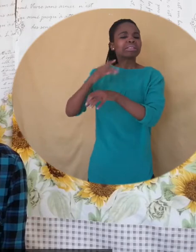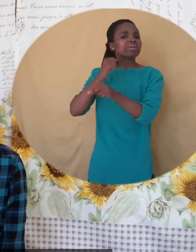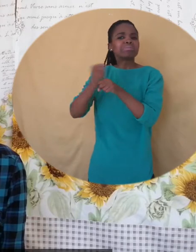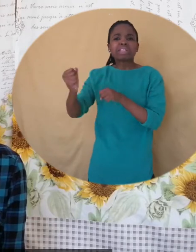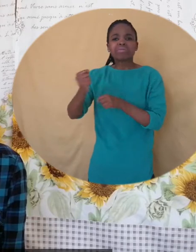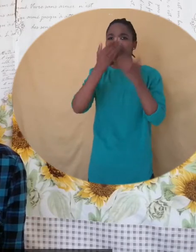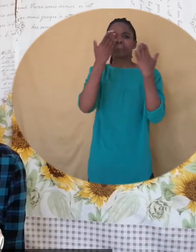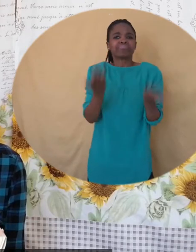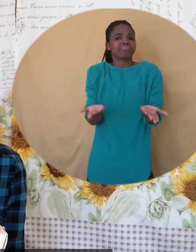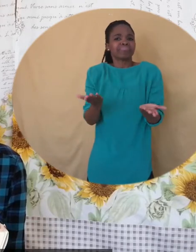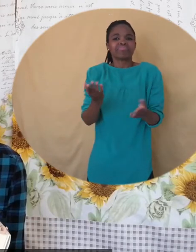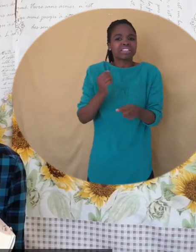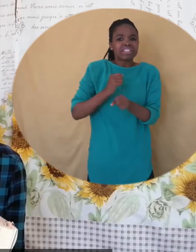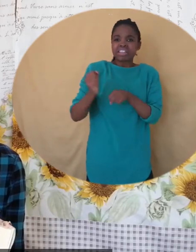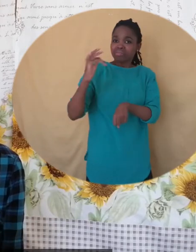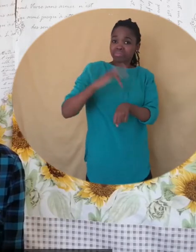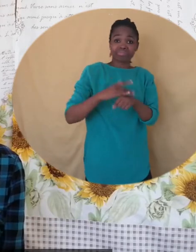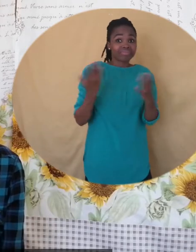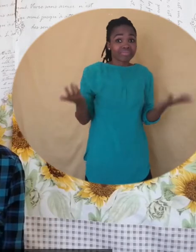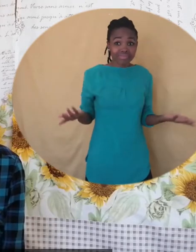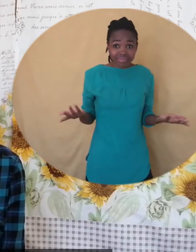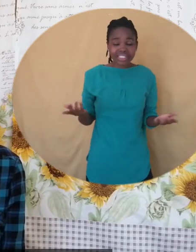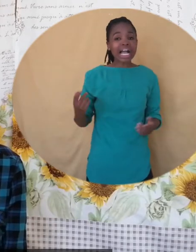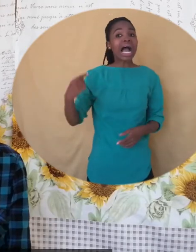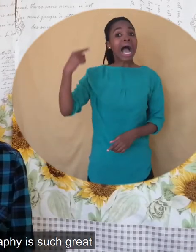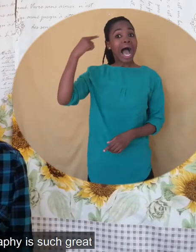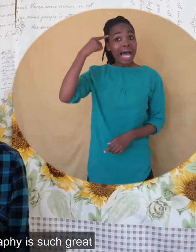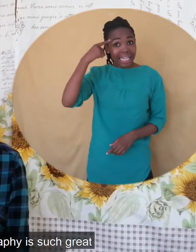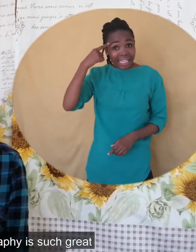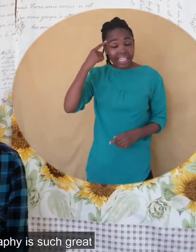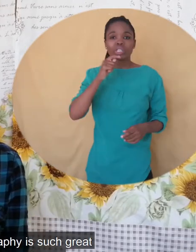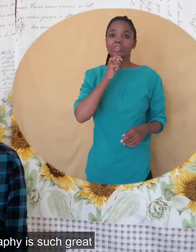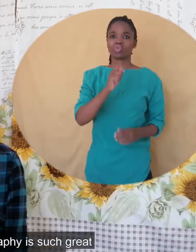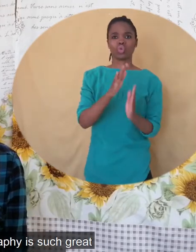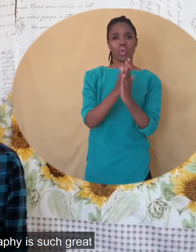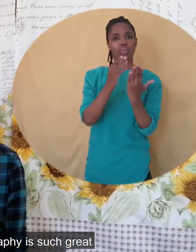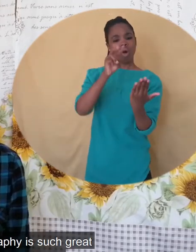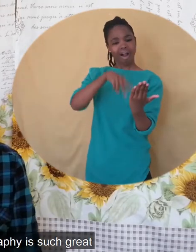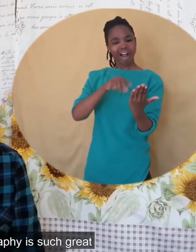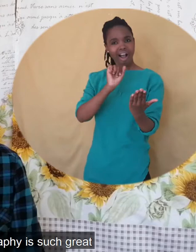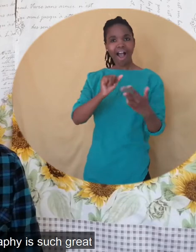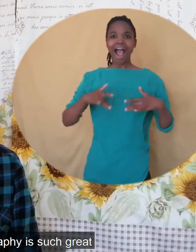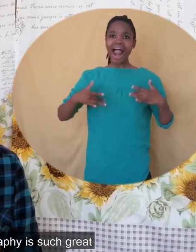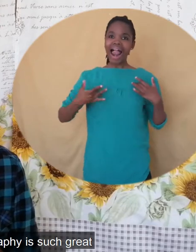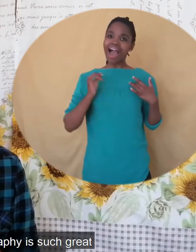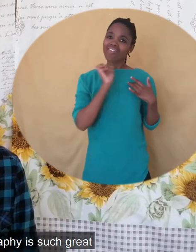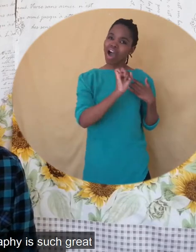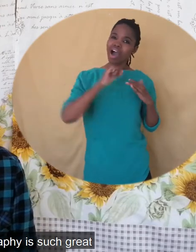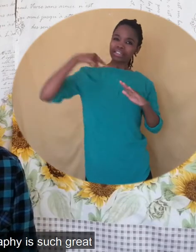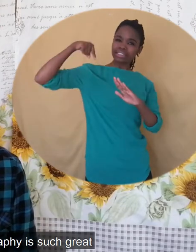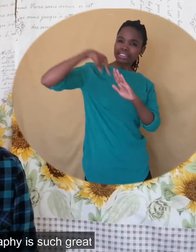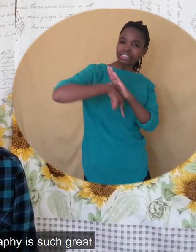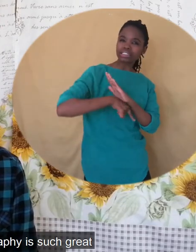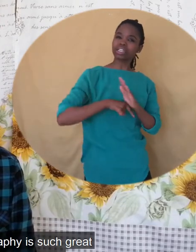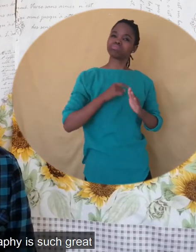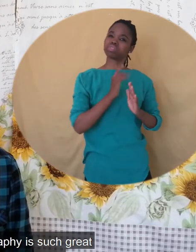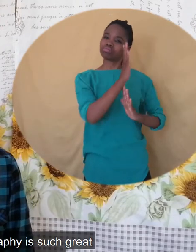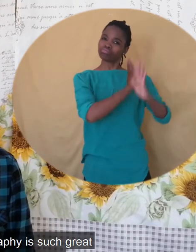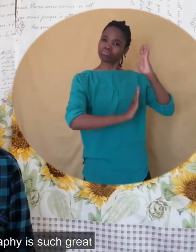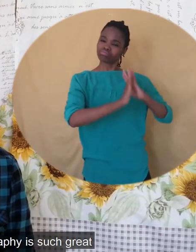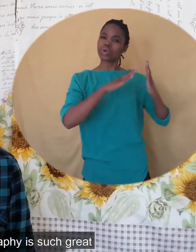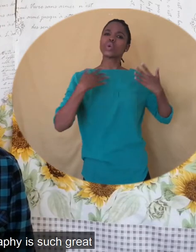iPod. I've never had or experienced or used any of his products. I think that reading this autobiography is such